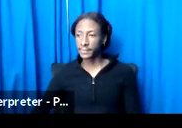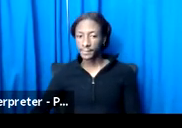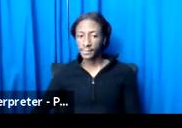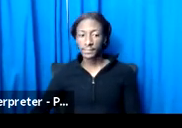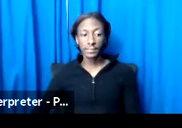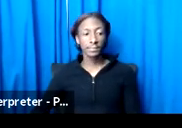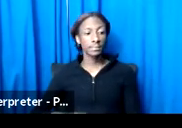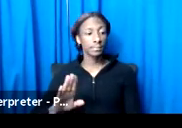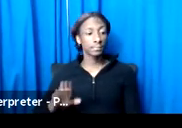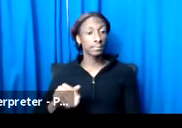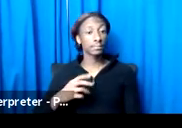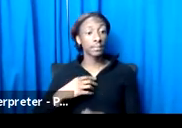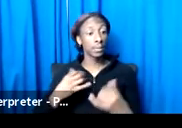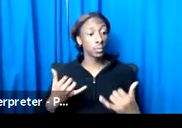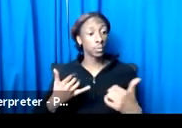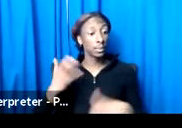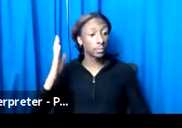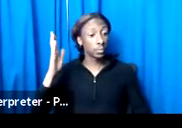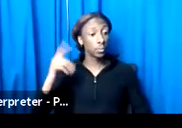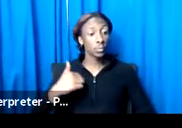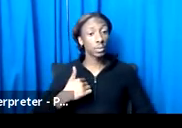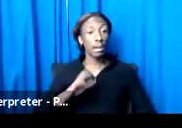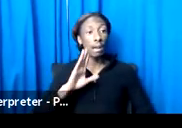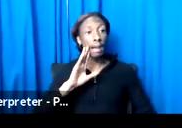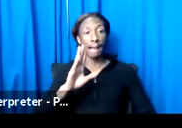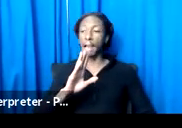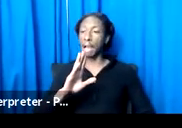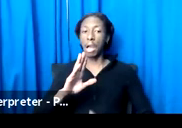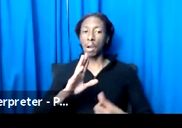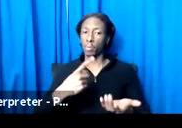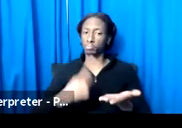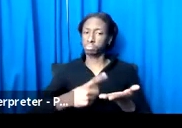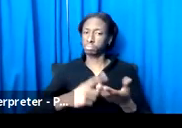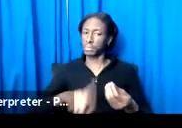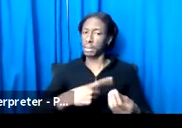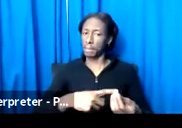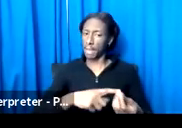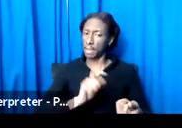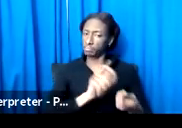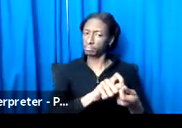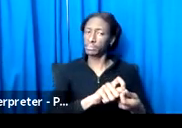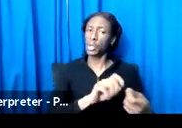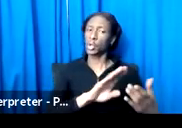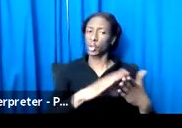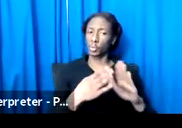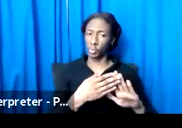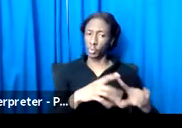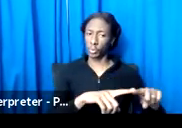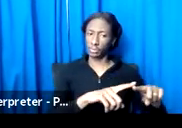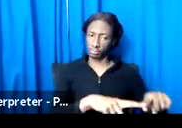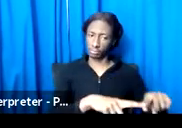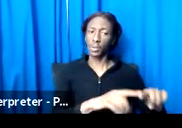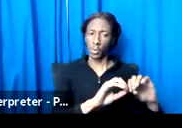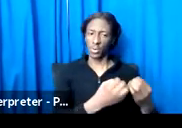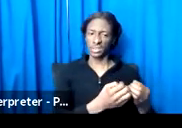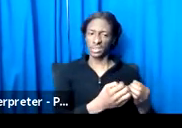So during today's presentation, I will talk to you specifically about the Community-Based Organization Toolkit, but I did want to give